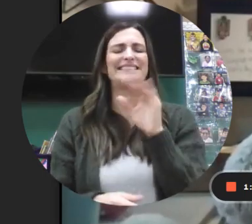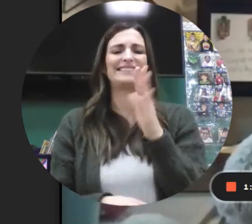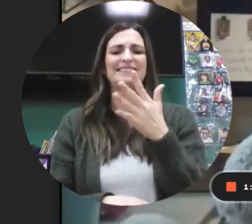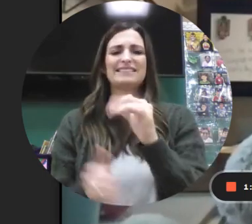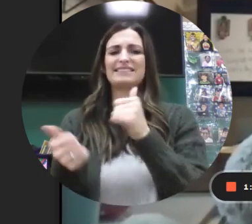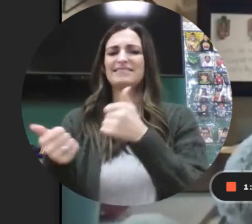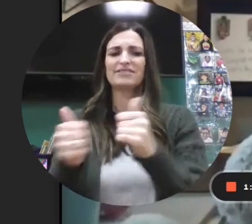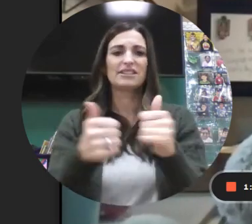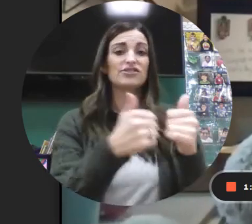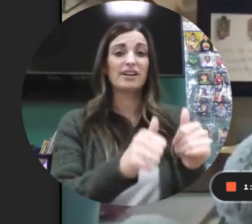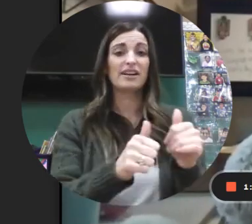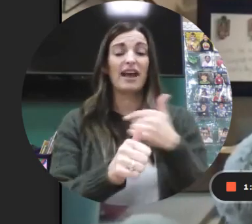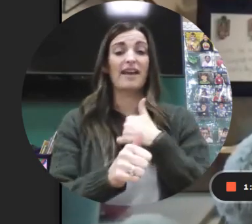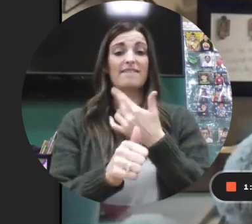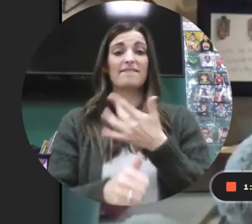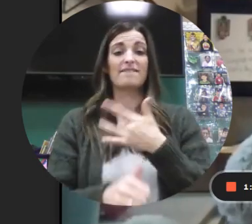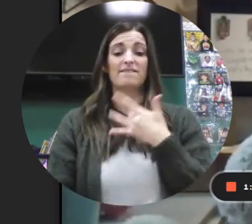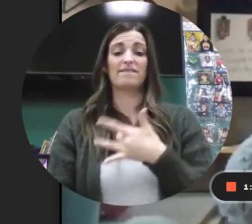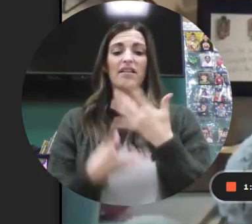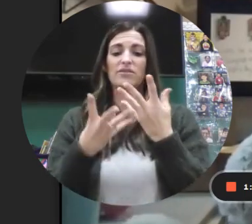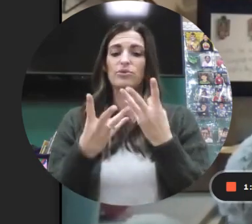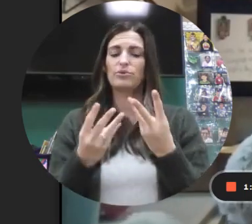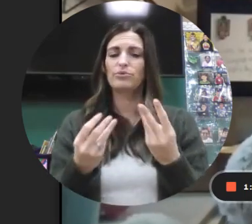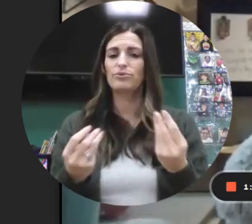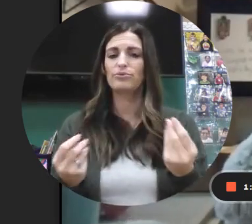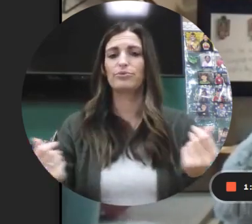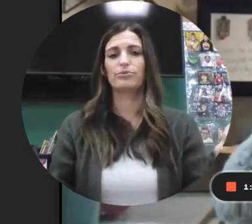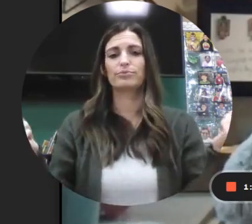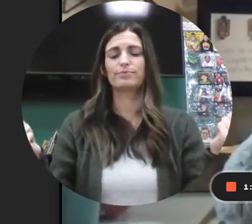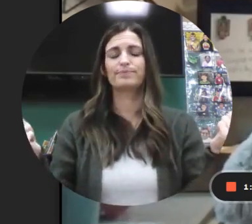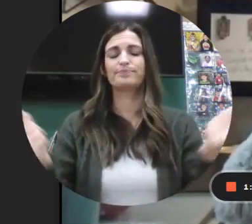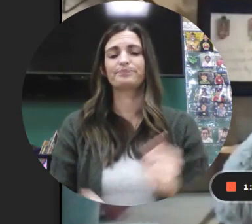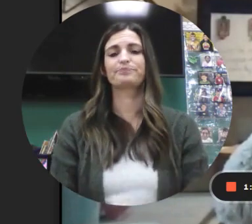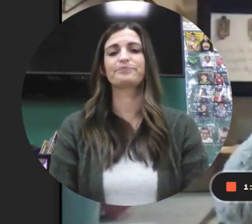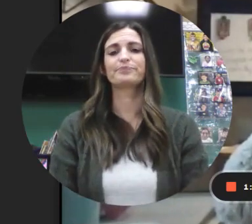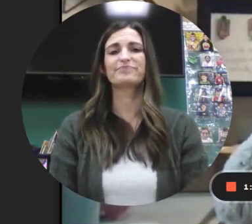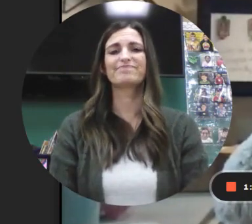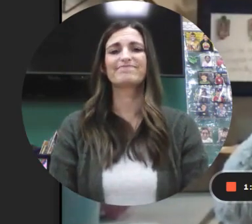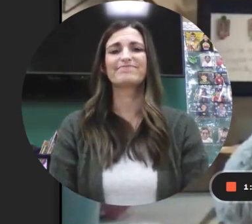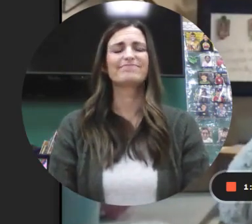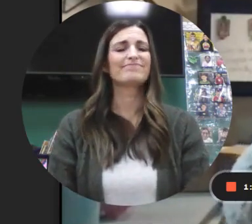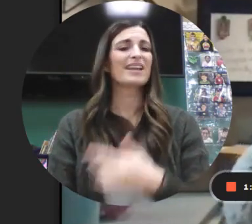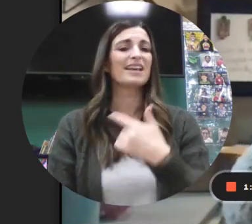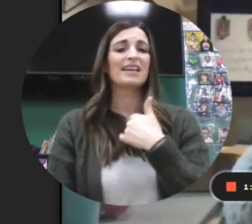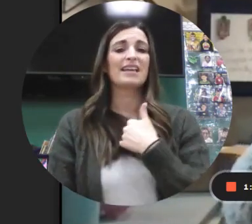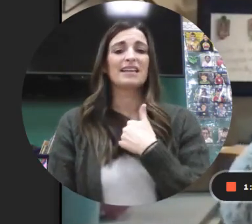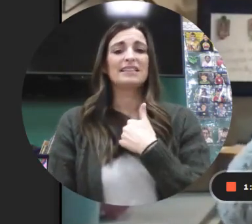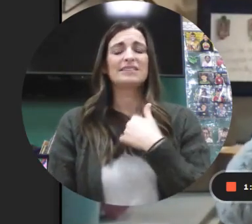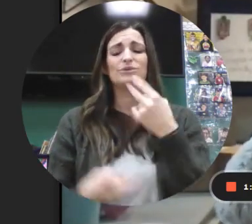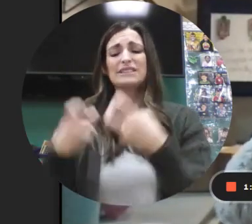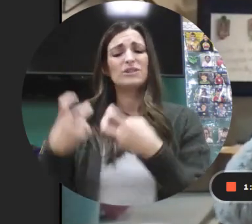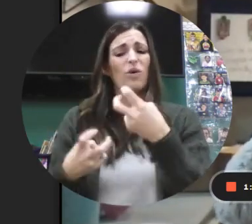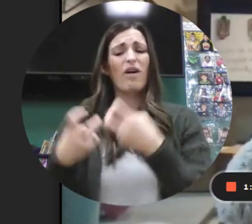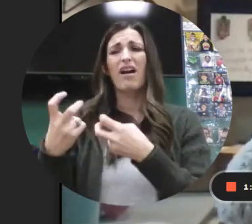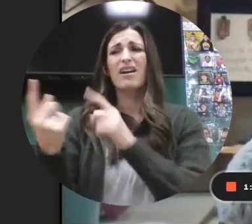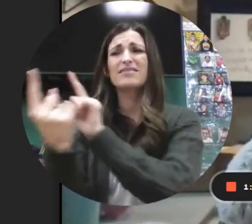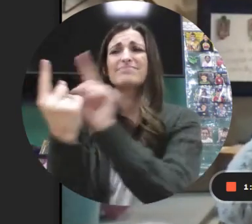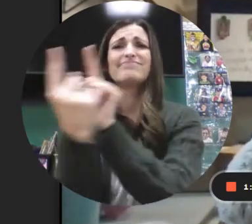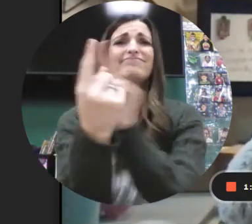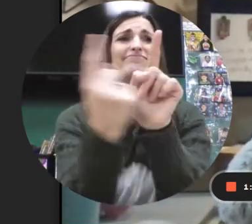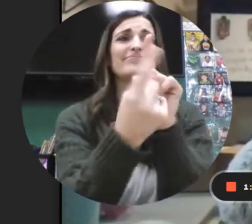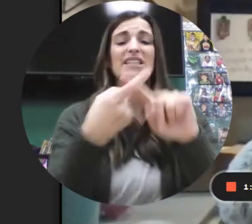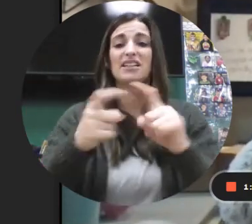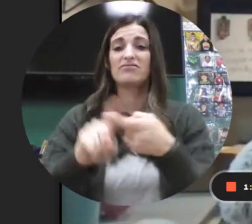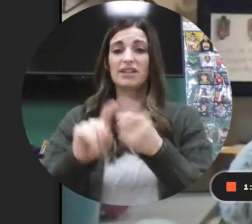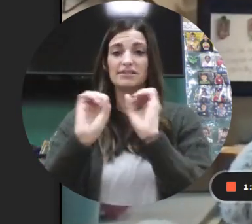I felt the day melting off me like dirt in a hot shower. It was so hard to make friends. At recess, I just sat and watched other kids